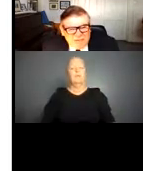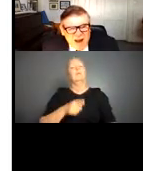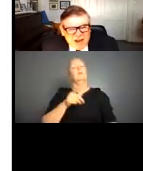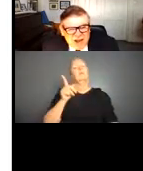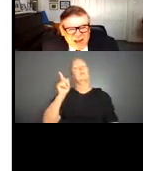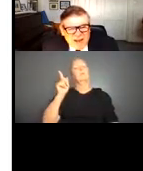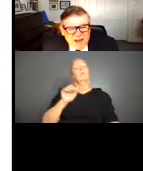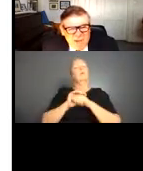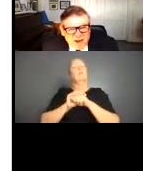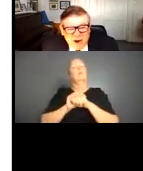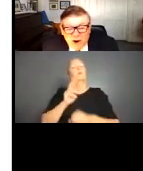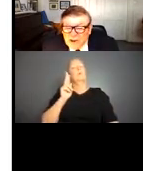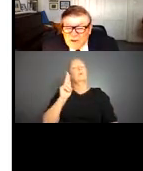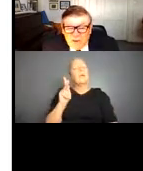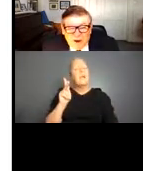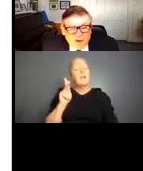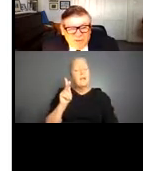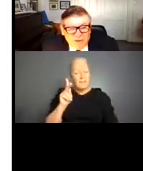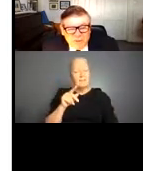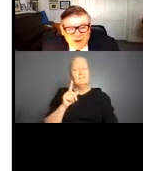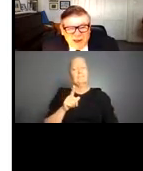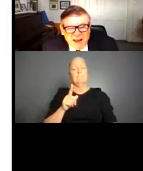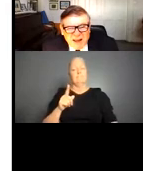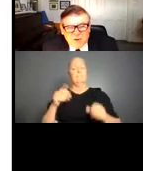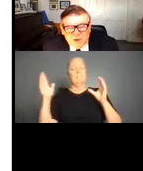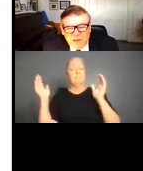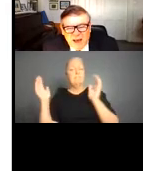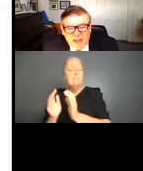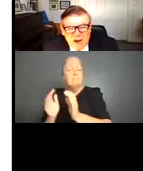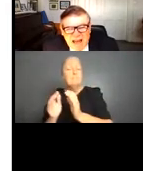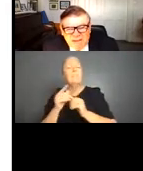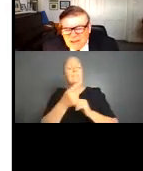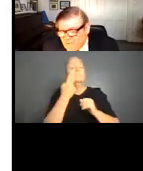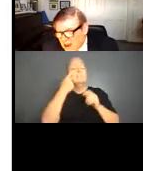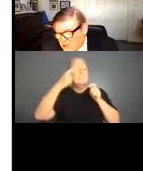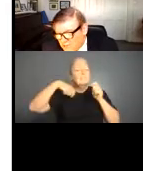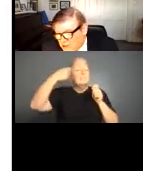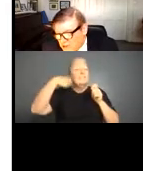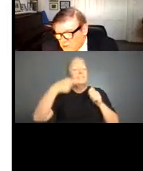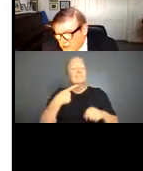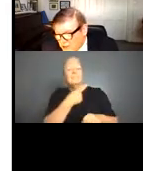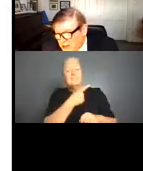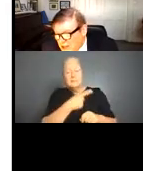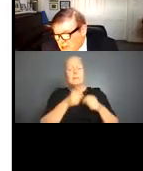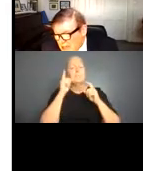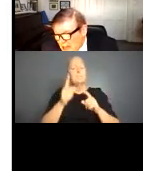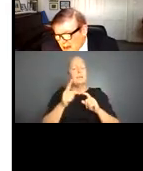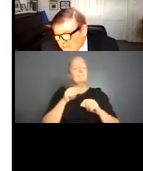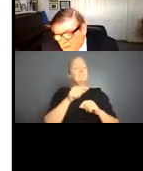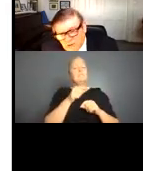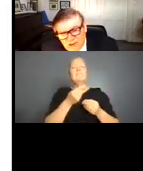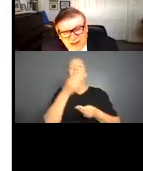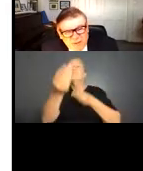UK rationing, and the doctor who spoke on the film at the beginning talked about they were having to ration resources.